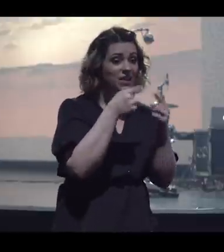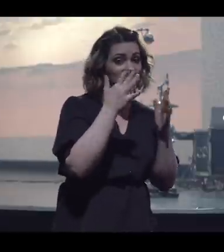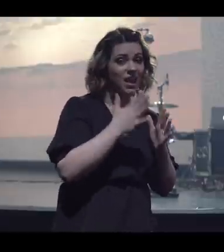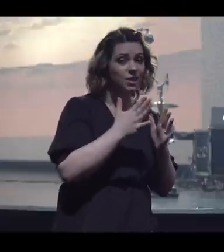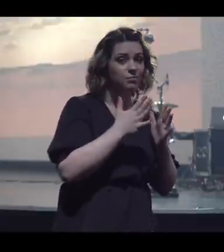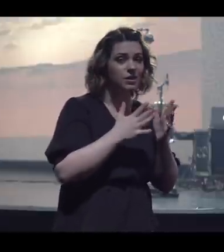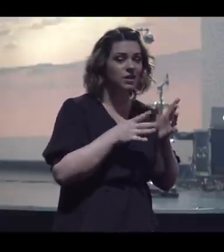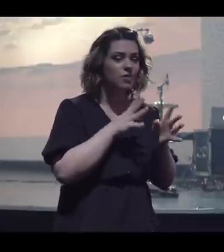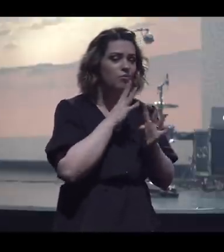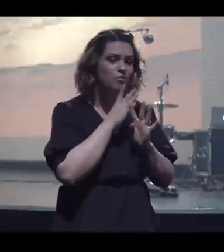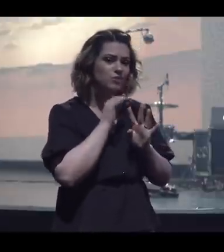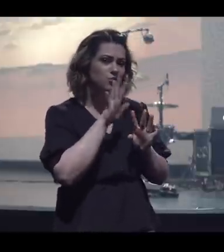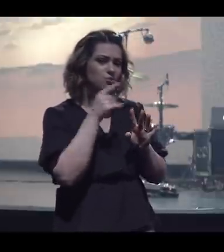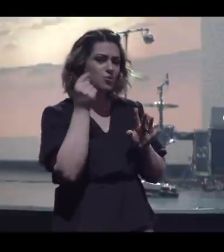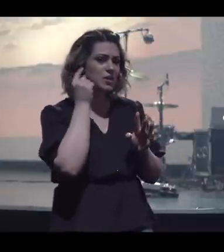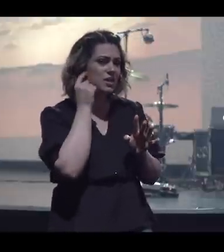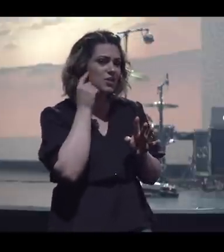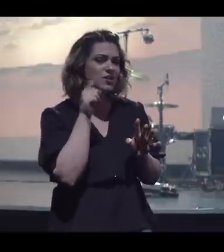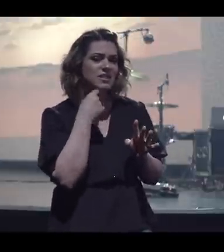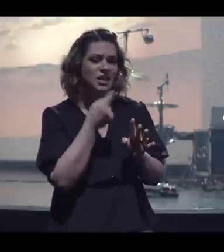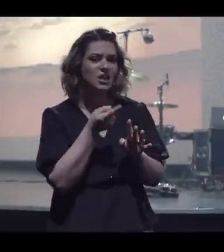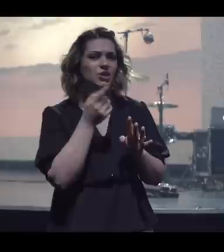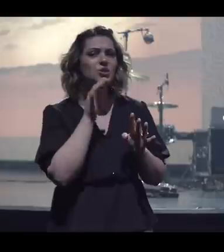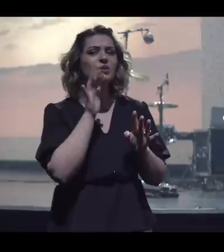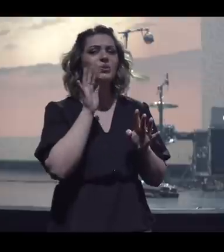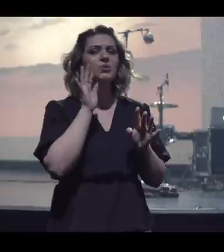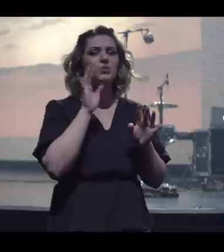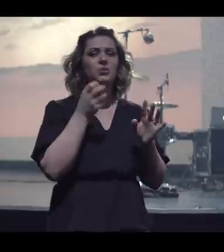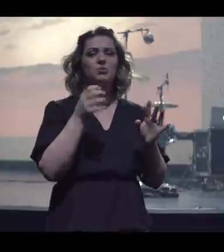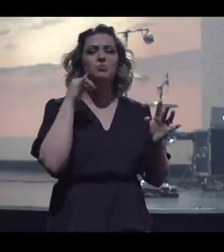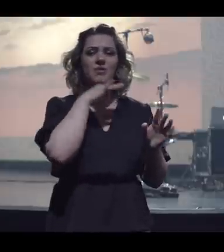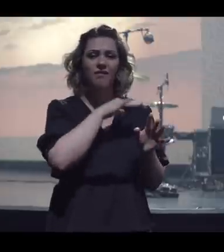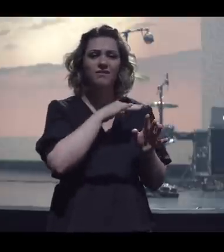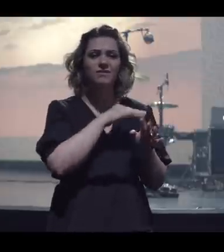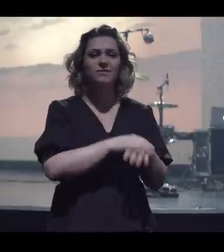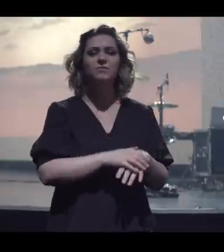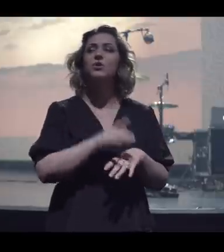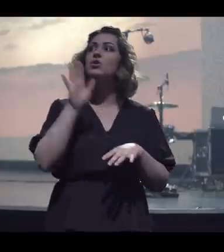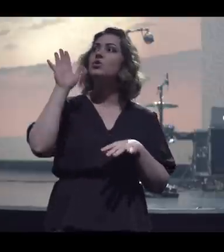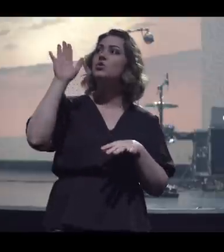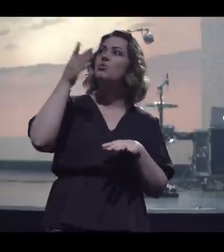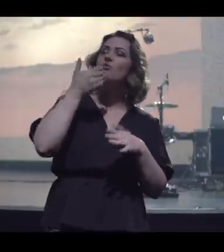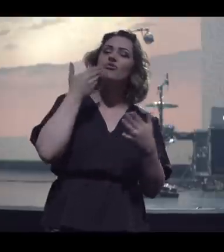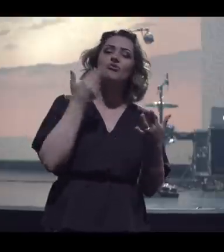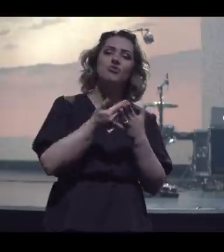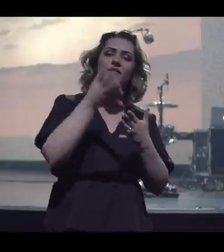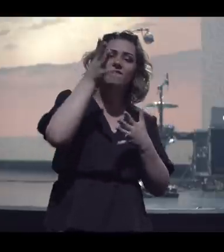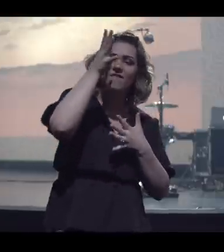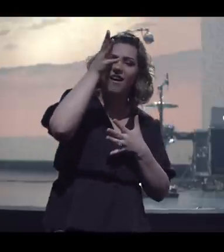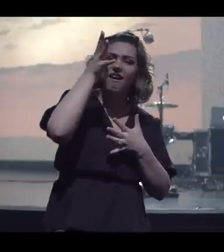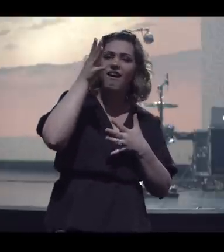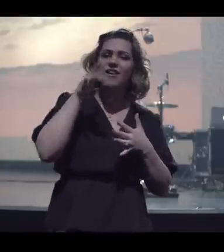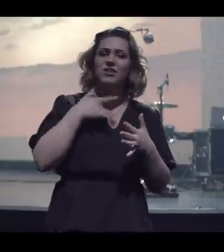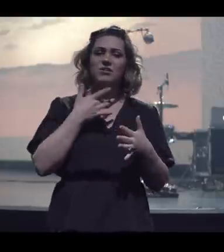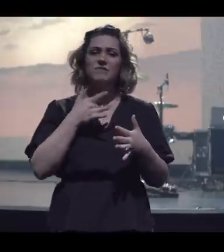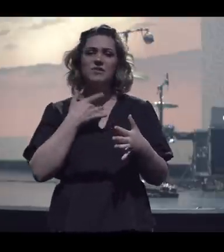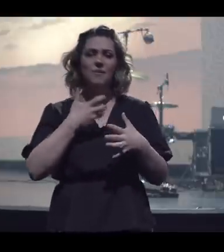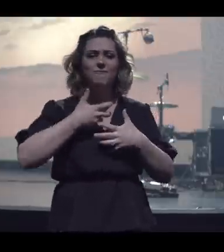shame. Your heavenly Father and your good shepherd, he doesn't feel anger or vengeance against